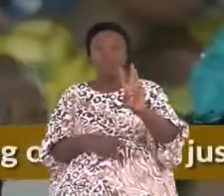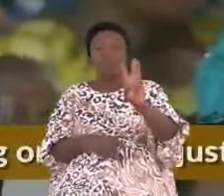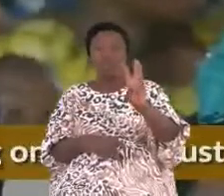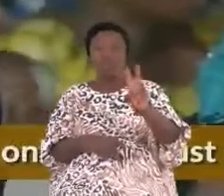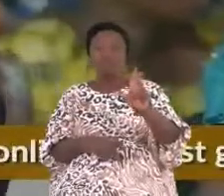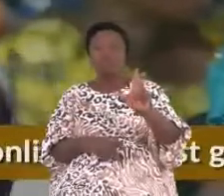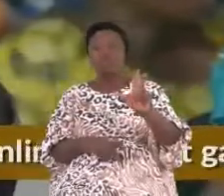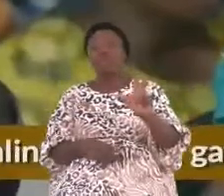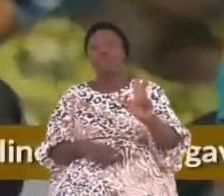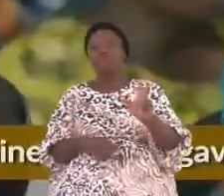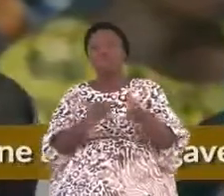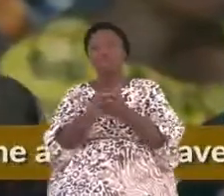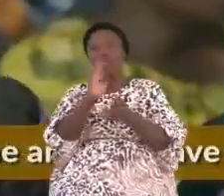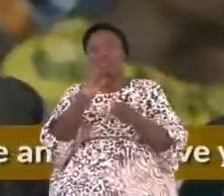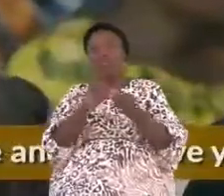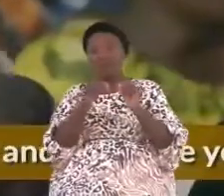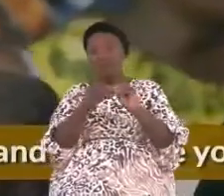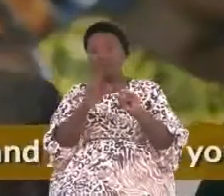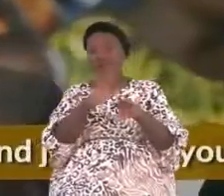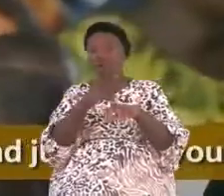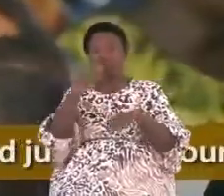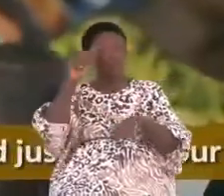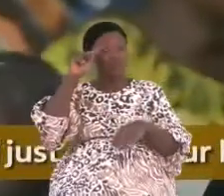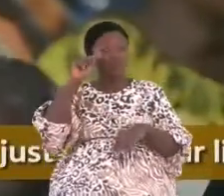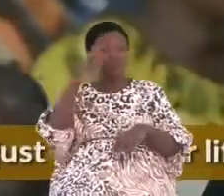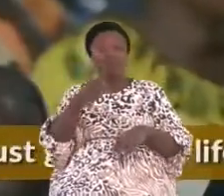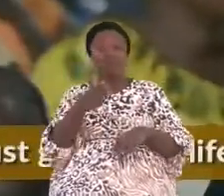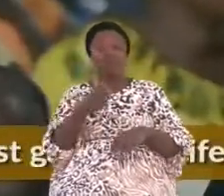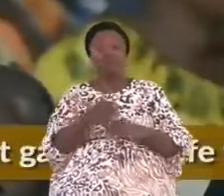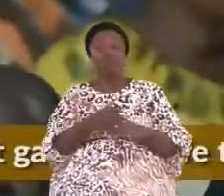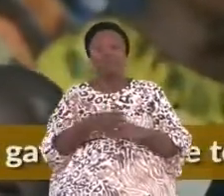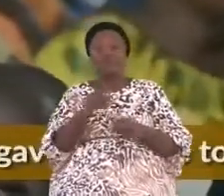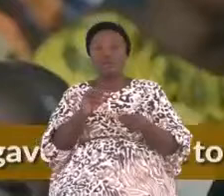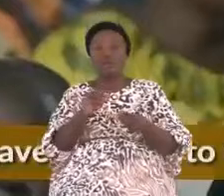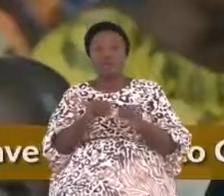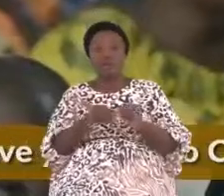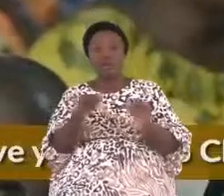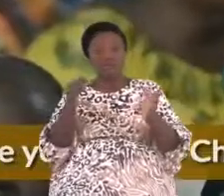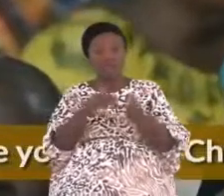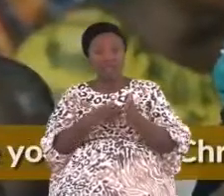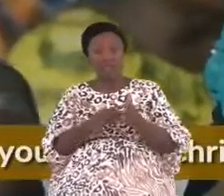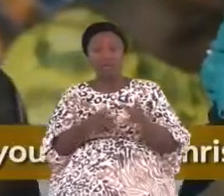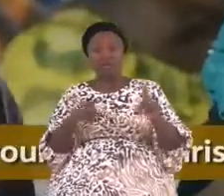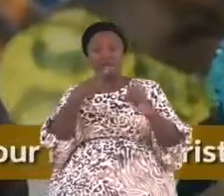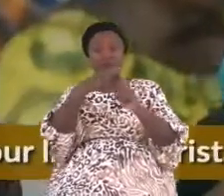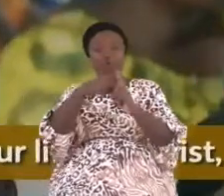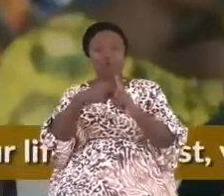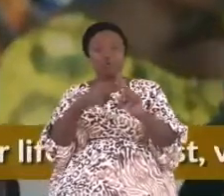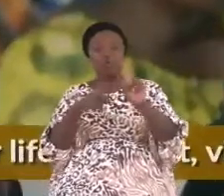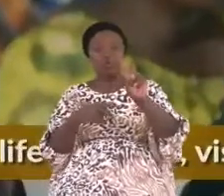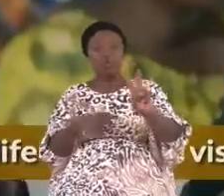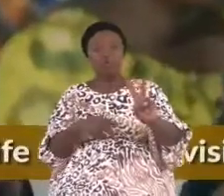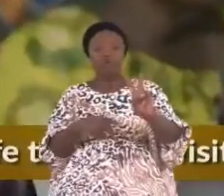+234 915 444 9263. That's the number on the screen there. The number again is